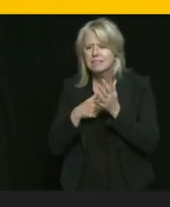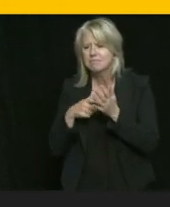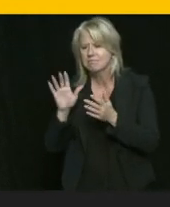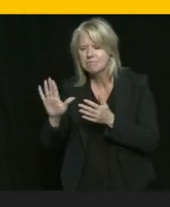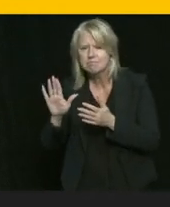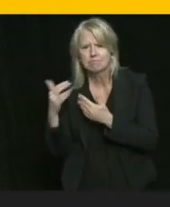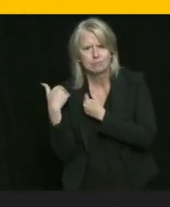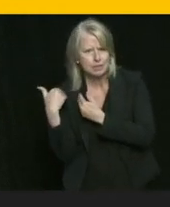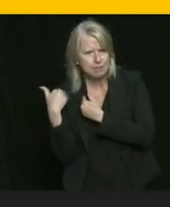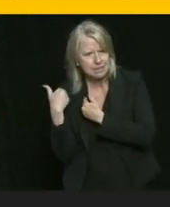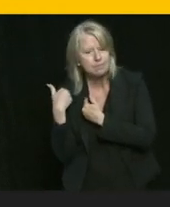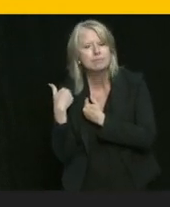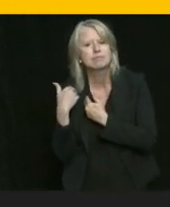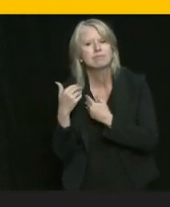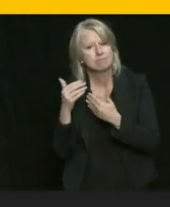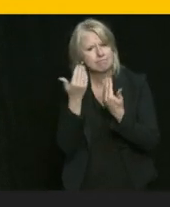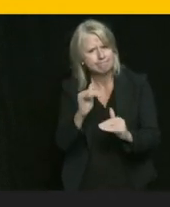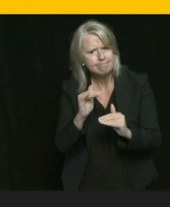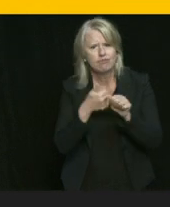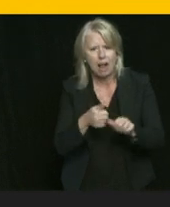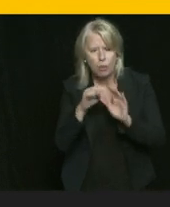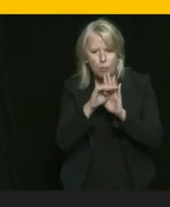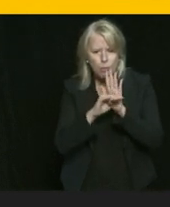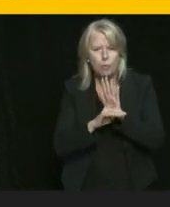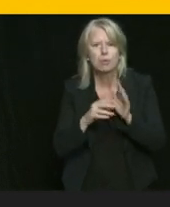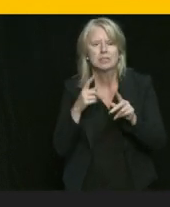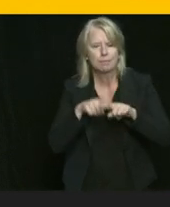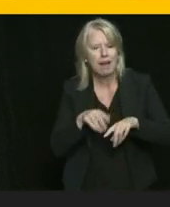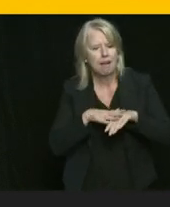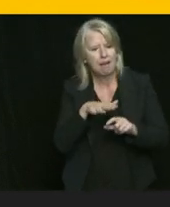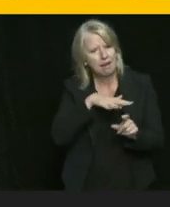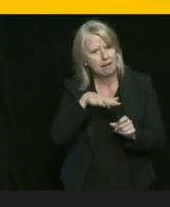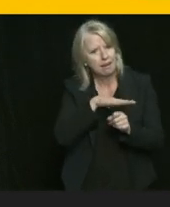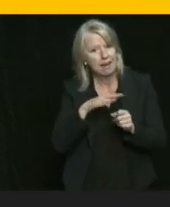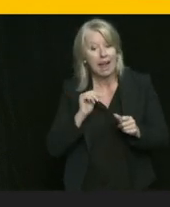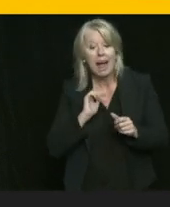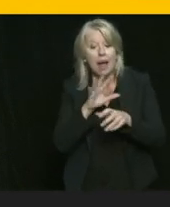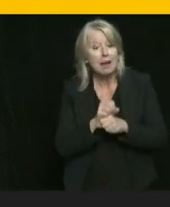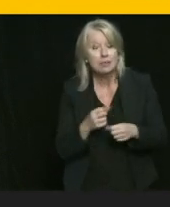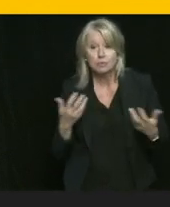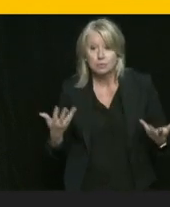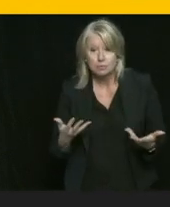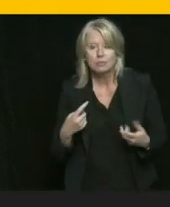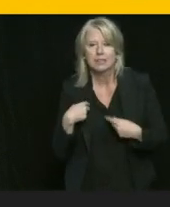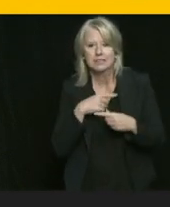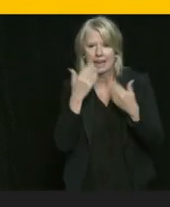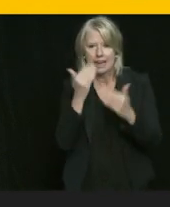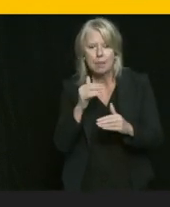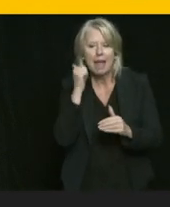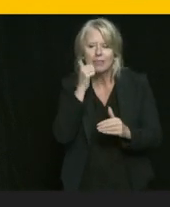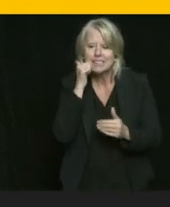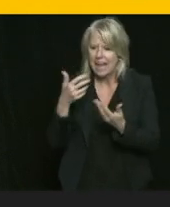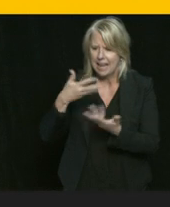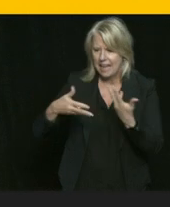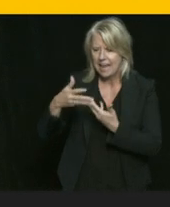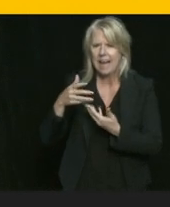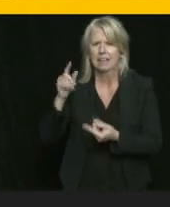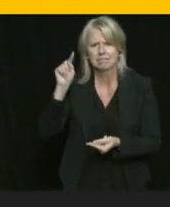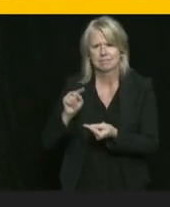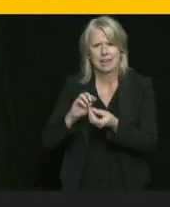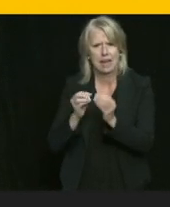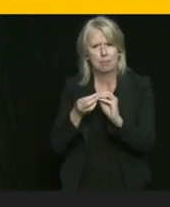responsibilities. Strictly and consistently maintaining physical individual practices include limiting our everyday contacts to as few people as